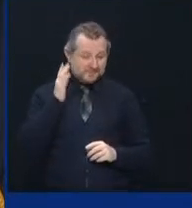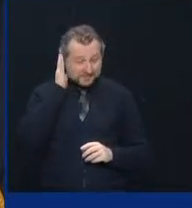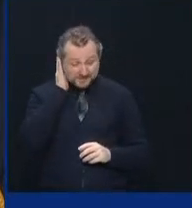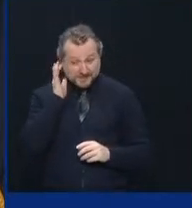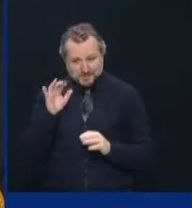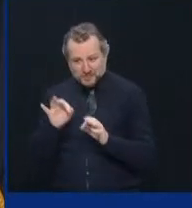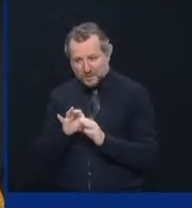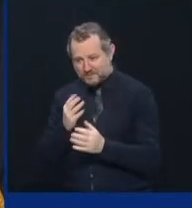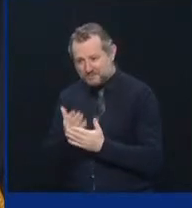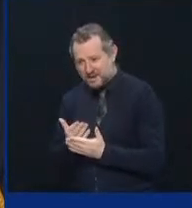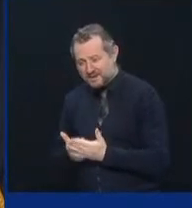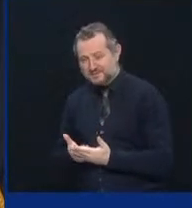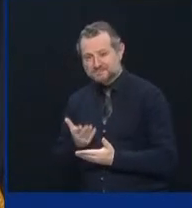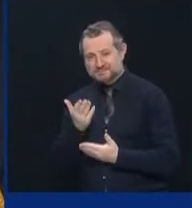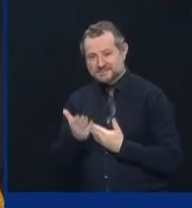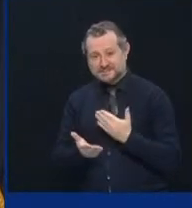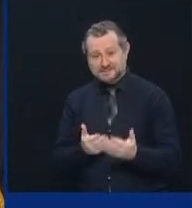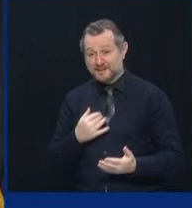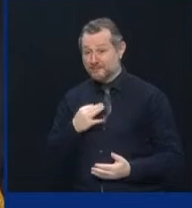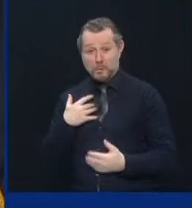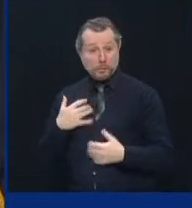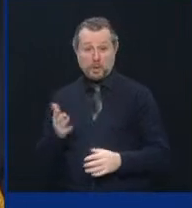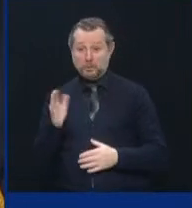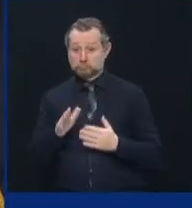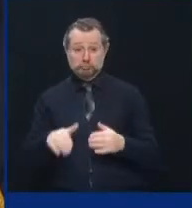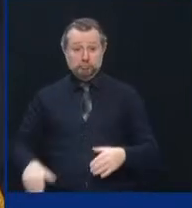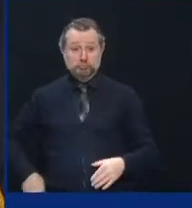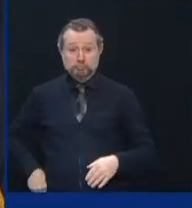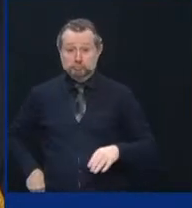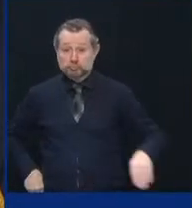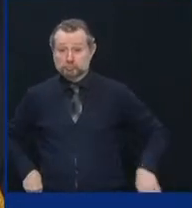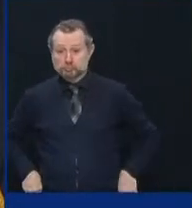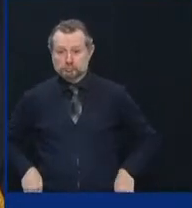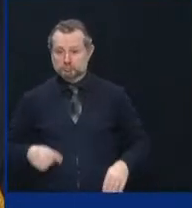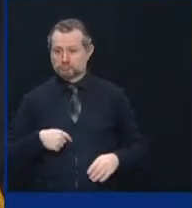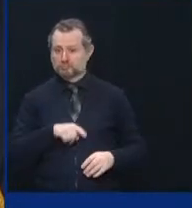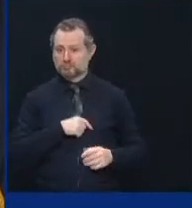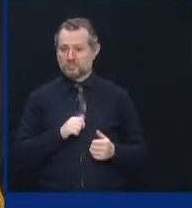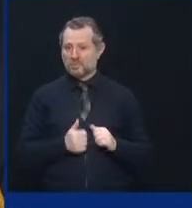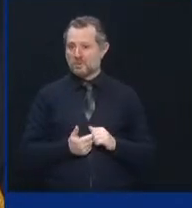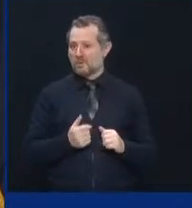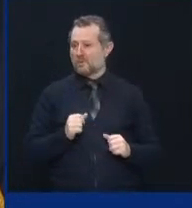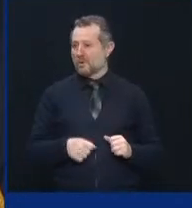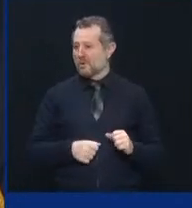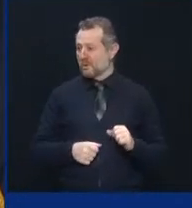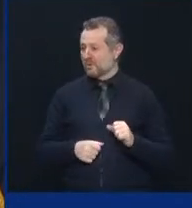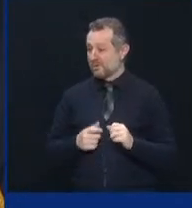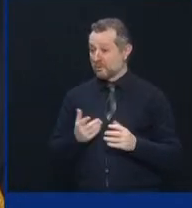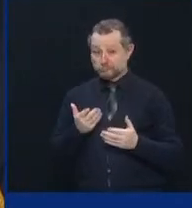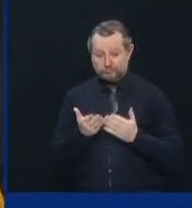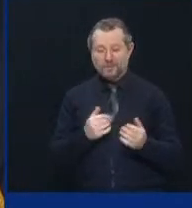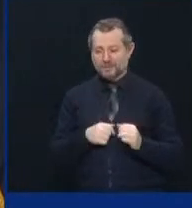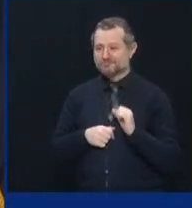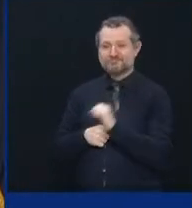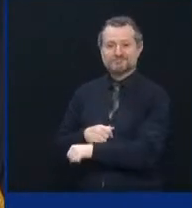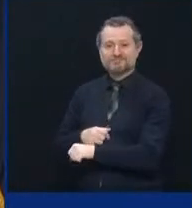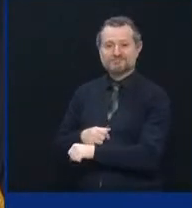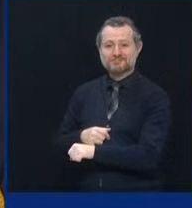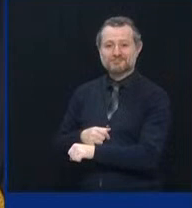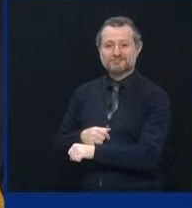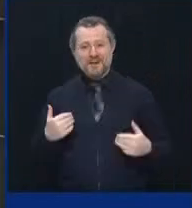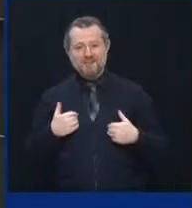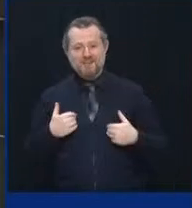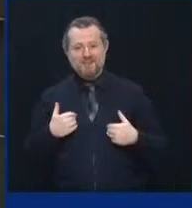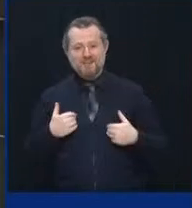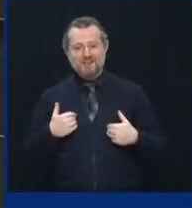facts change, we can change, and that we can overcome. And we have, and we will. Thank you very much.